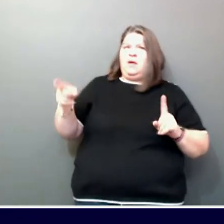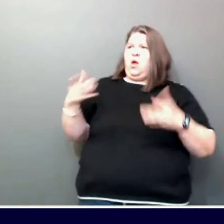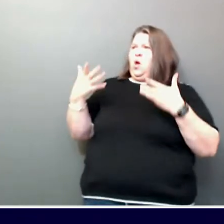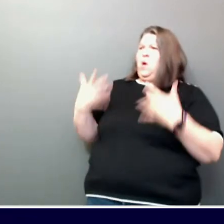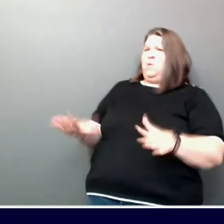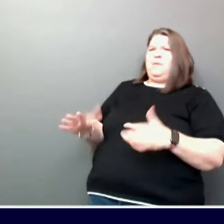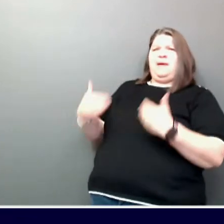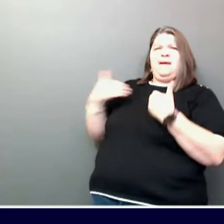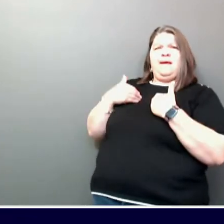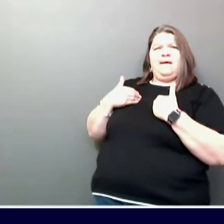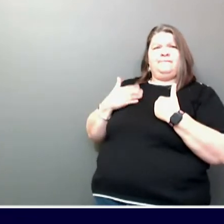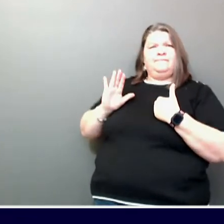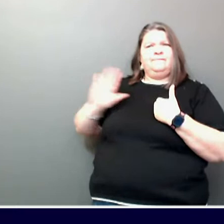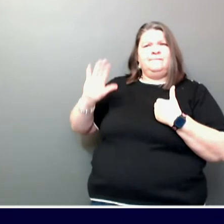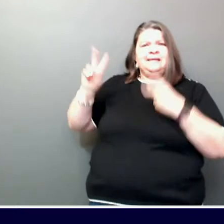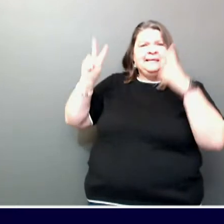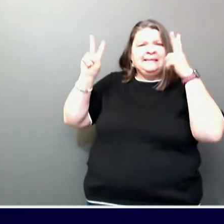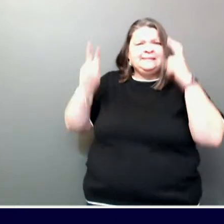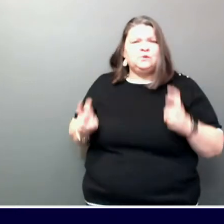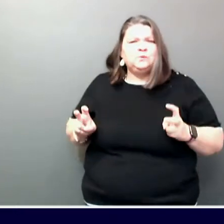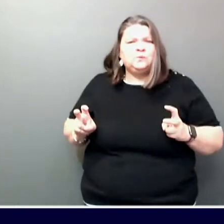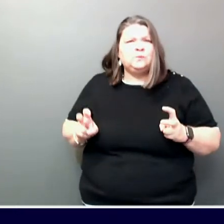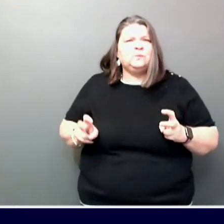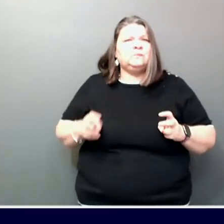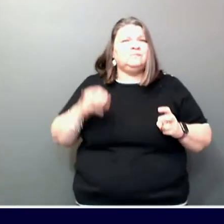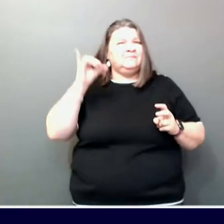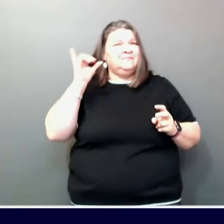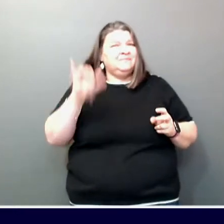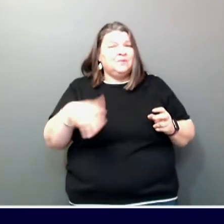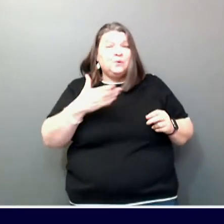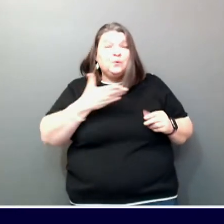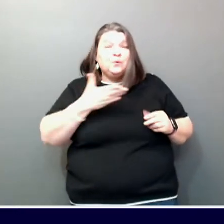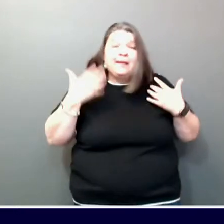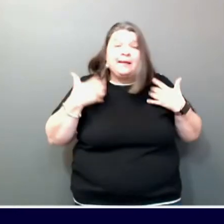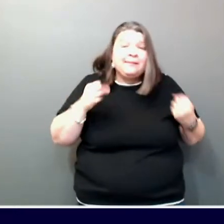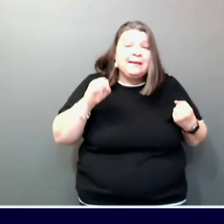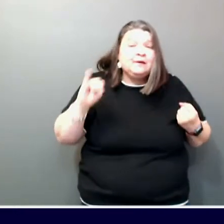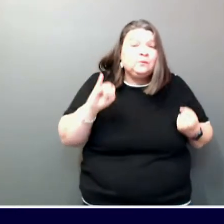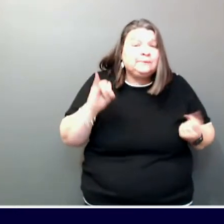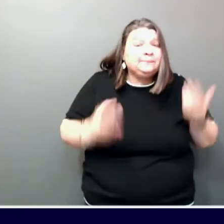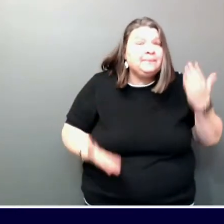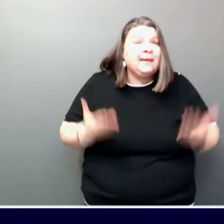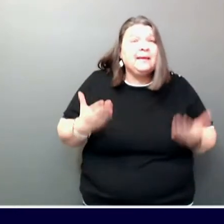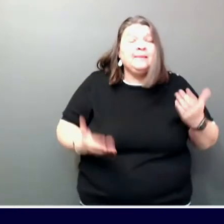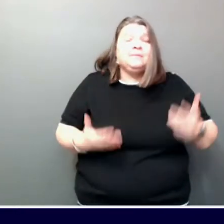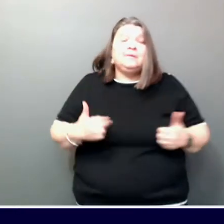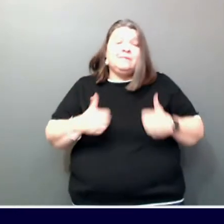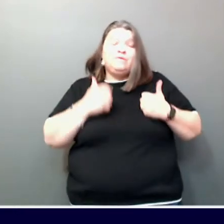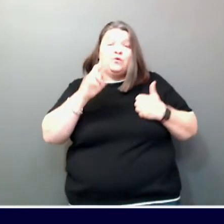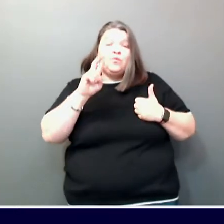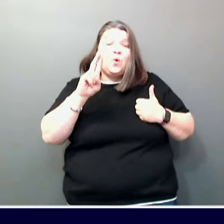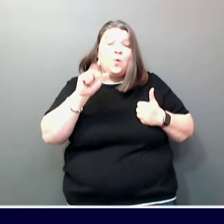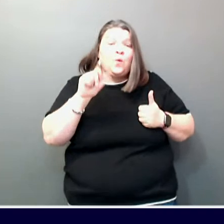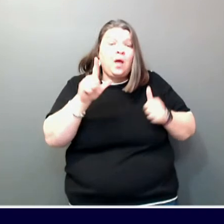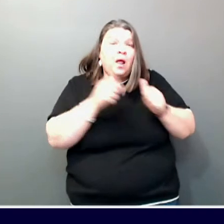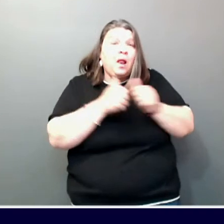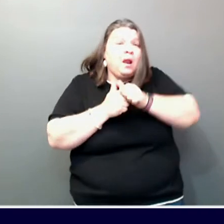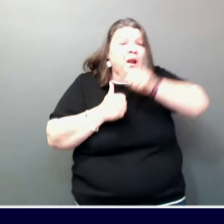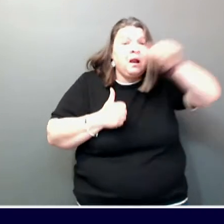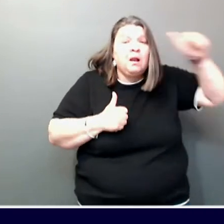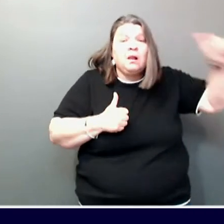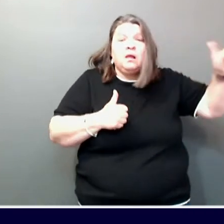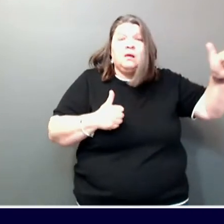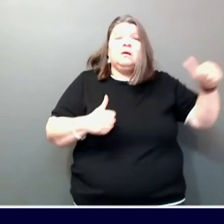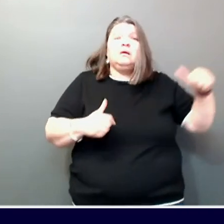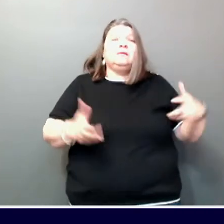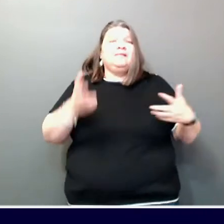social determinants of health that they faced. All the more reason for us to continue that core work in public health of making healthcare easy and